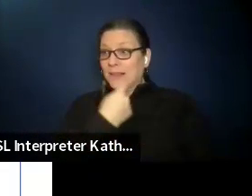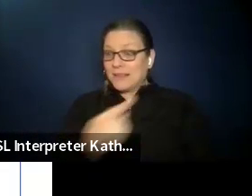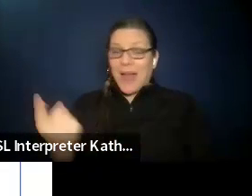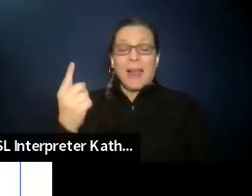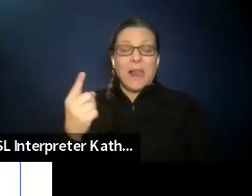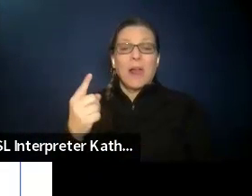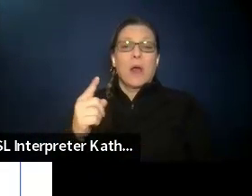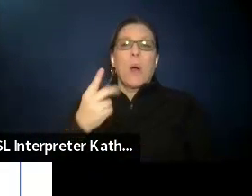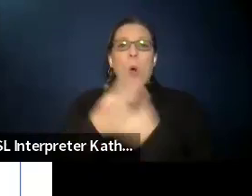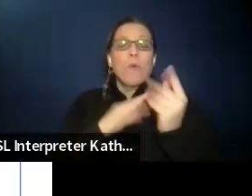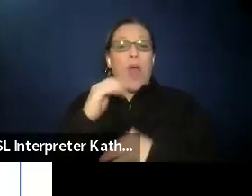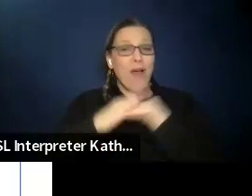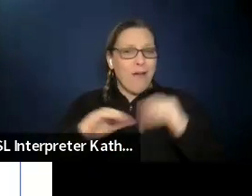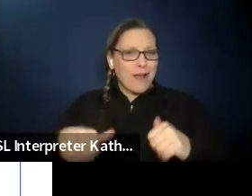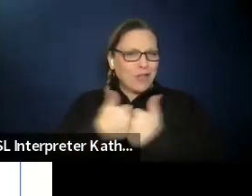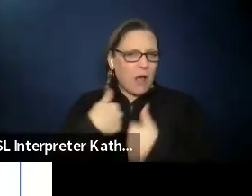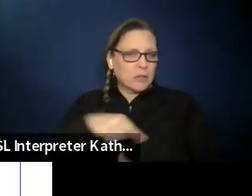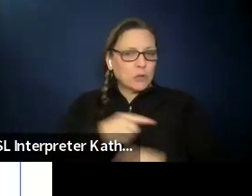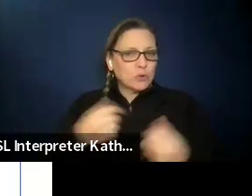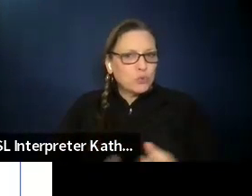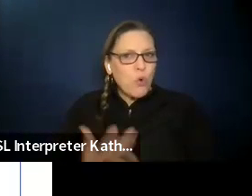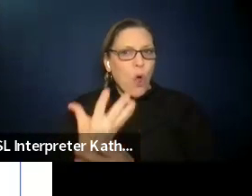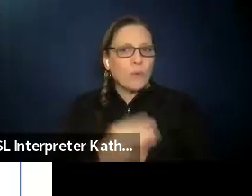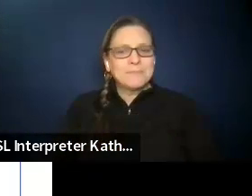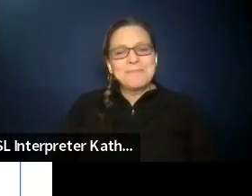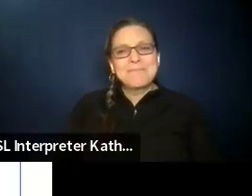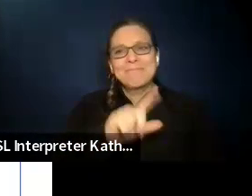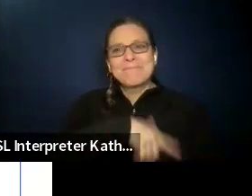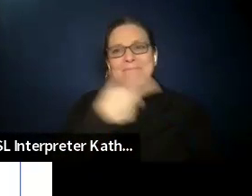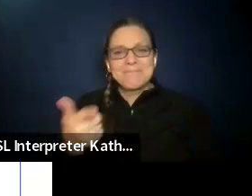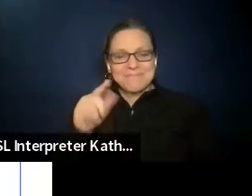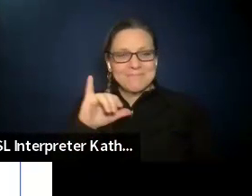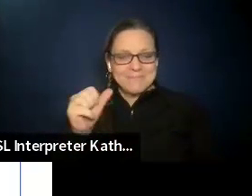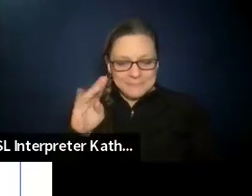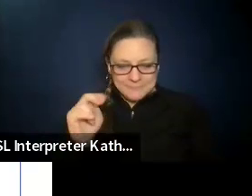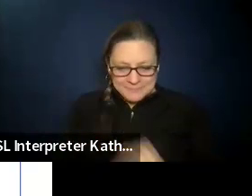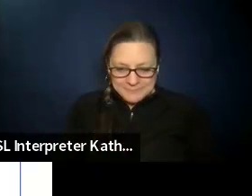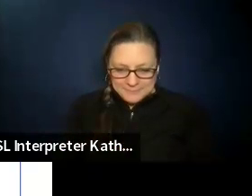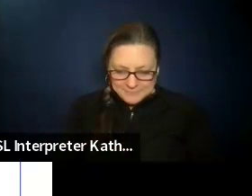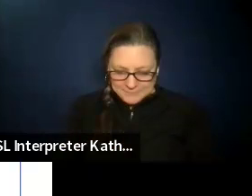comfort and challenge us to grow. And now I will turn things over to Jasmine.